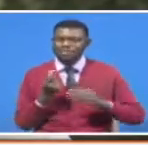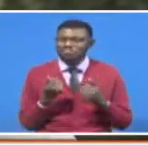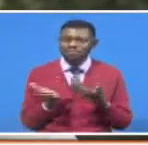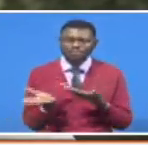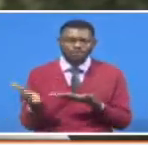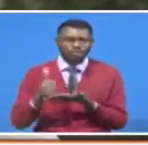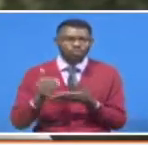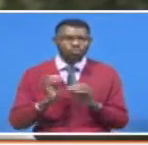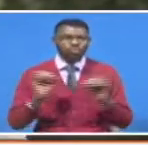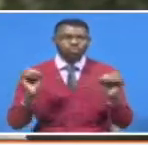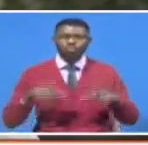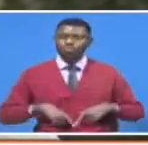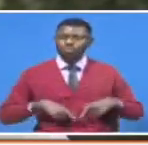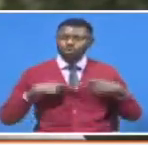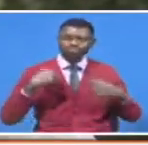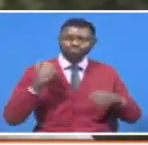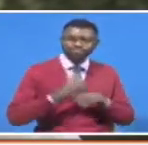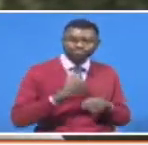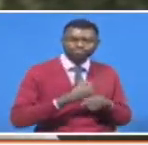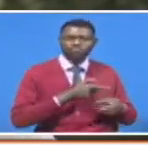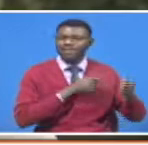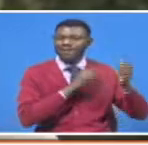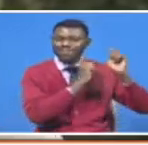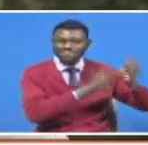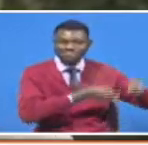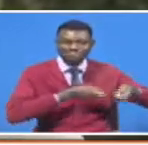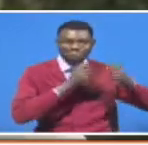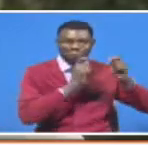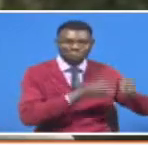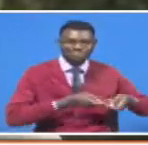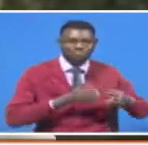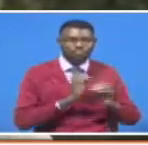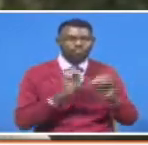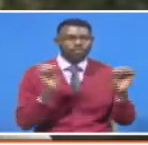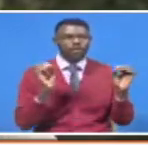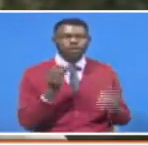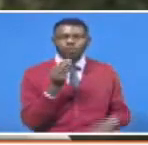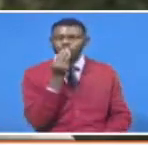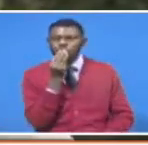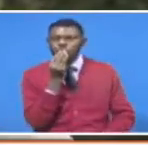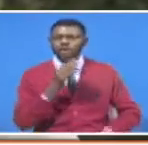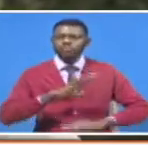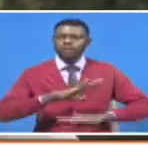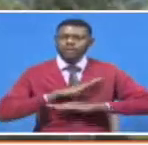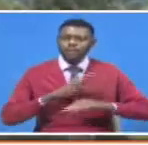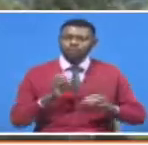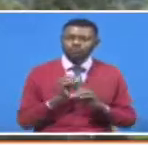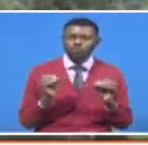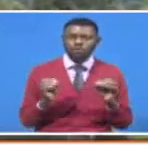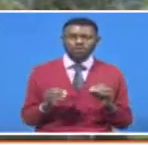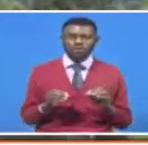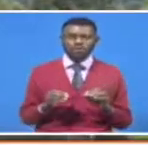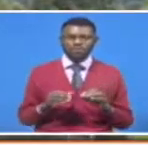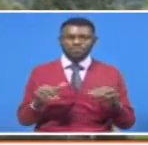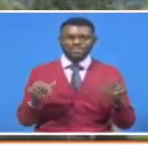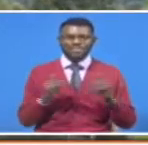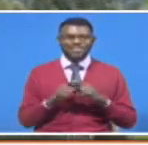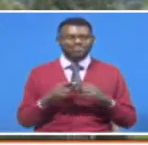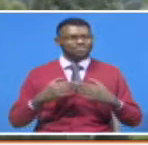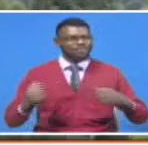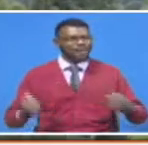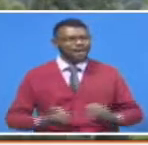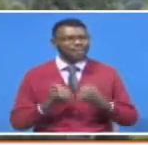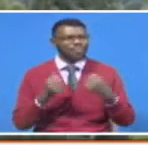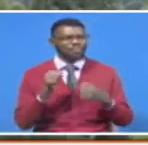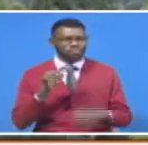to even continue producing. So progressively, they sink into food insecure zones. And this is even happening